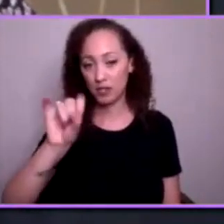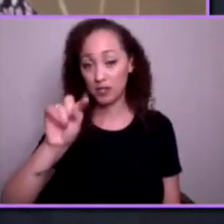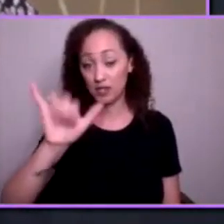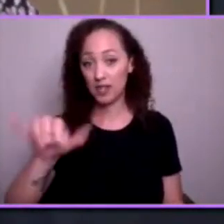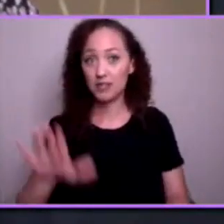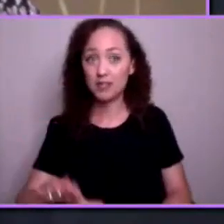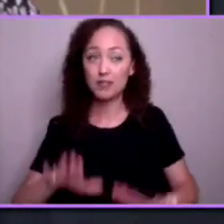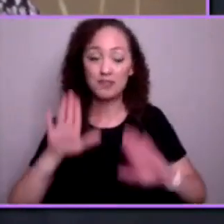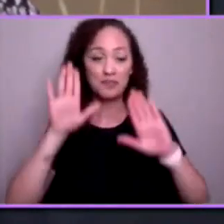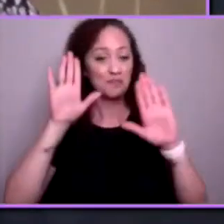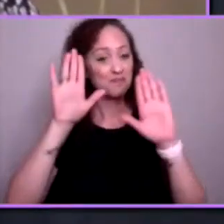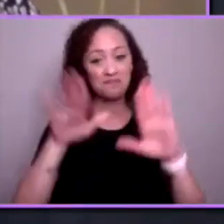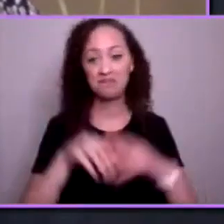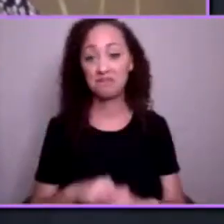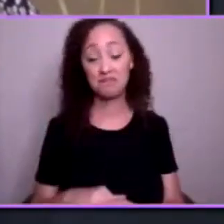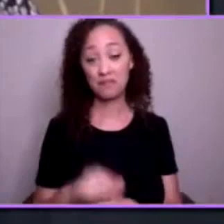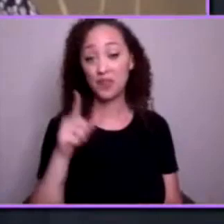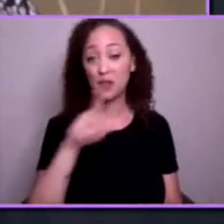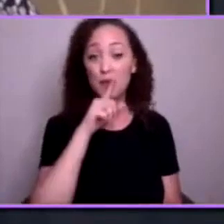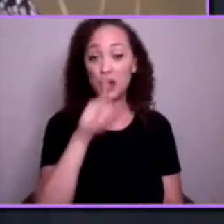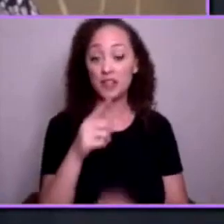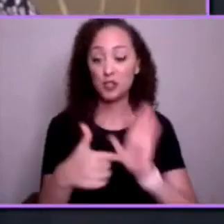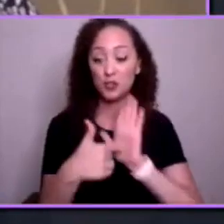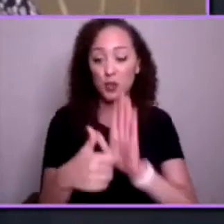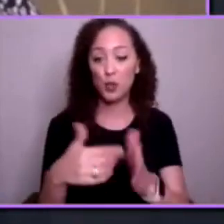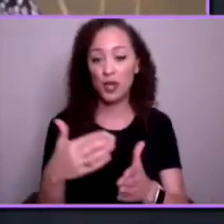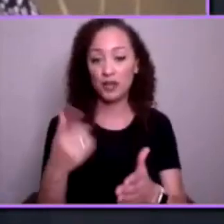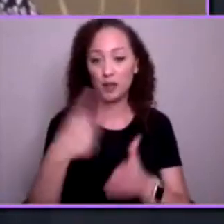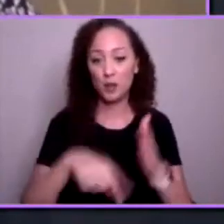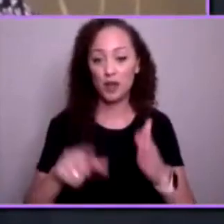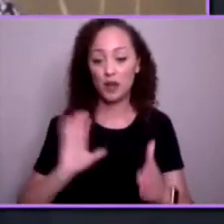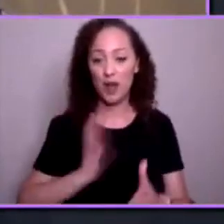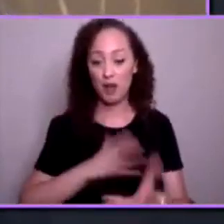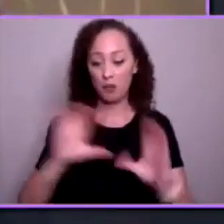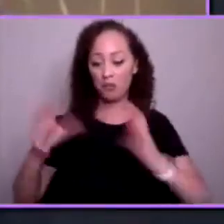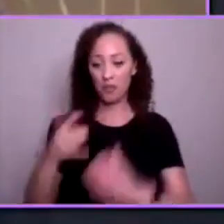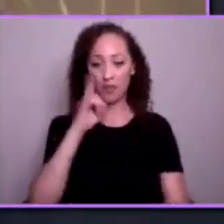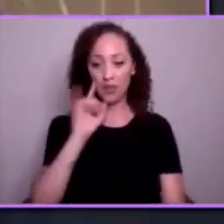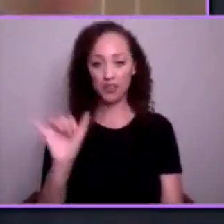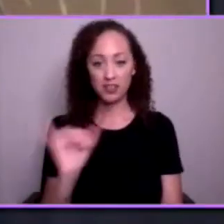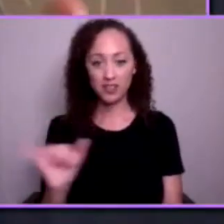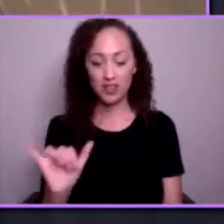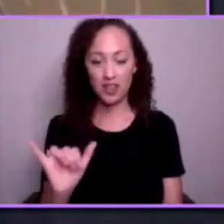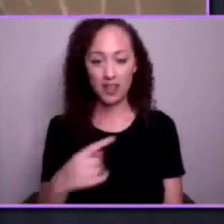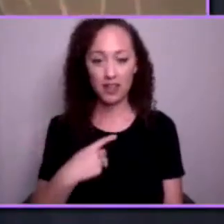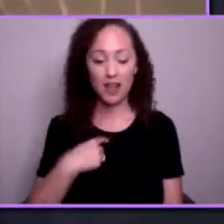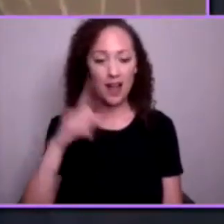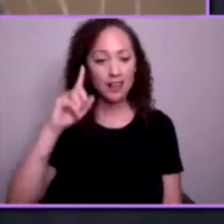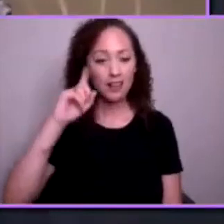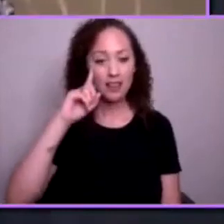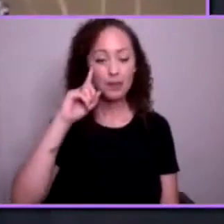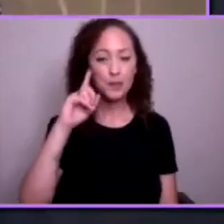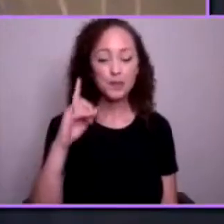like, and they're just being transparent. You know, there doesn't need to be any judgment one way or the other, but I do think we need to kind of understand, you know, it's not, I